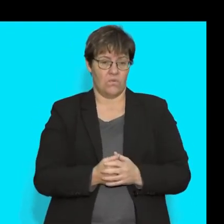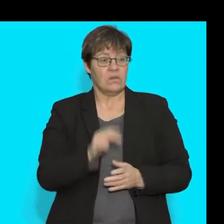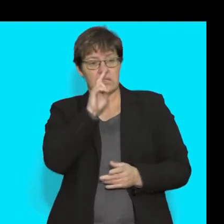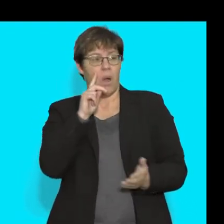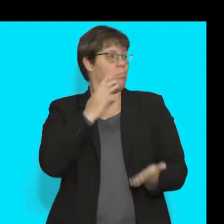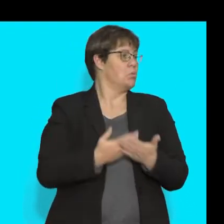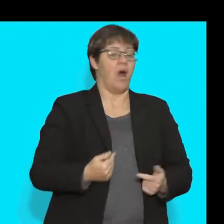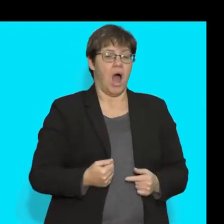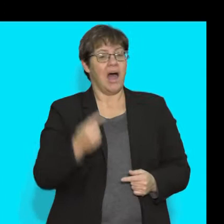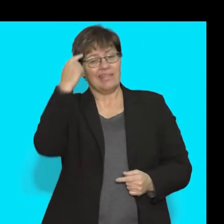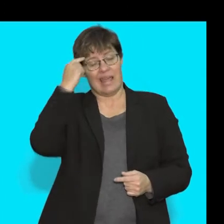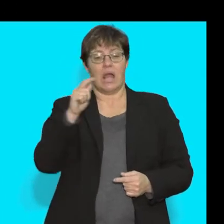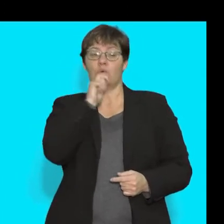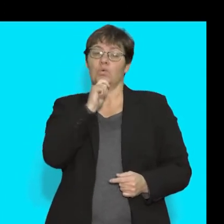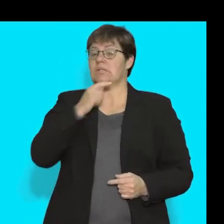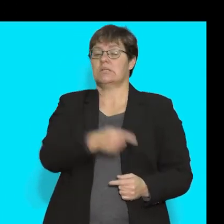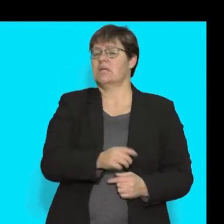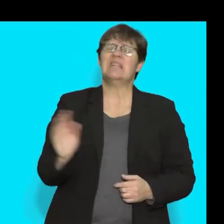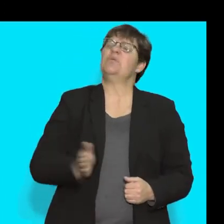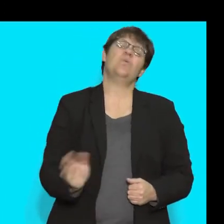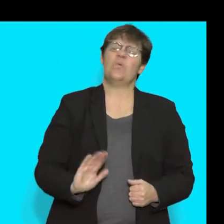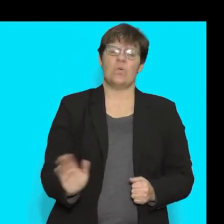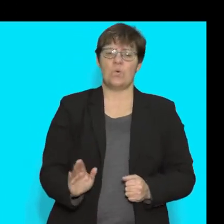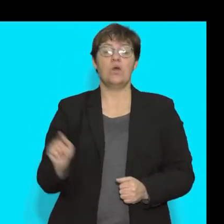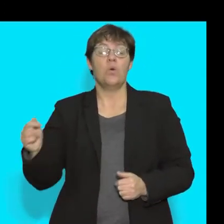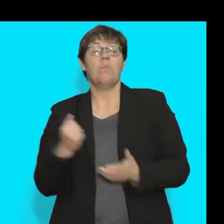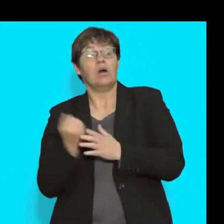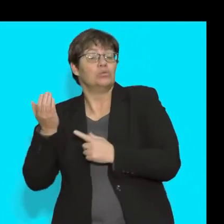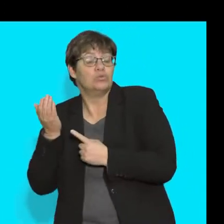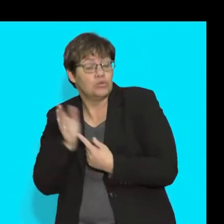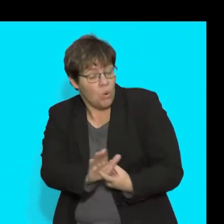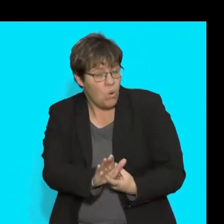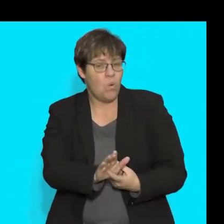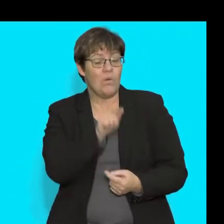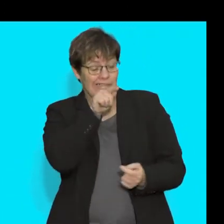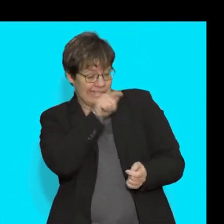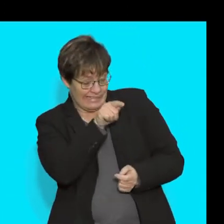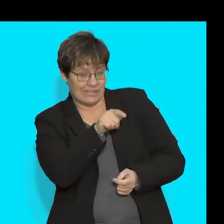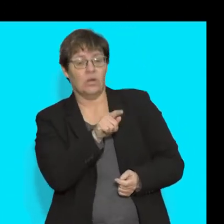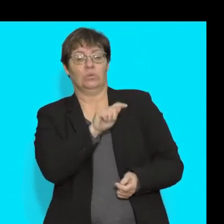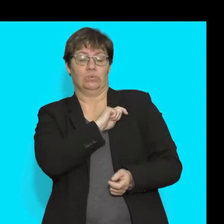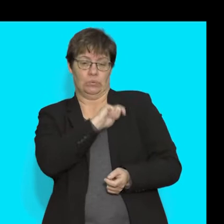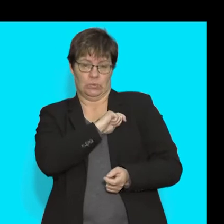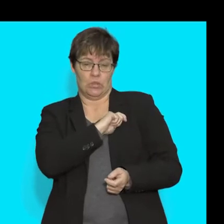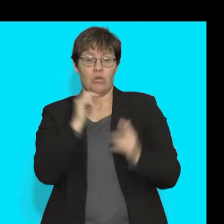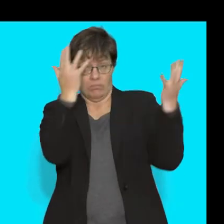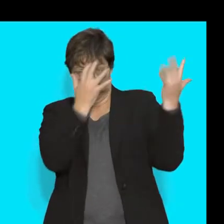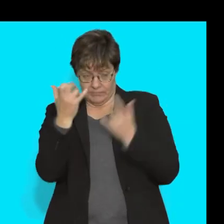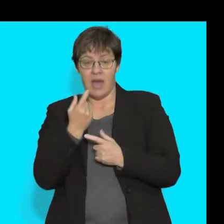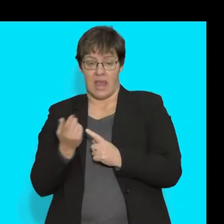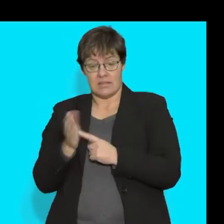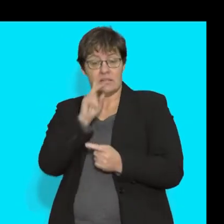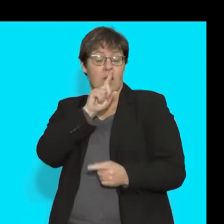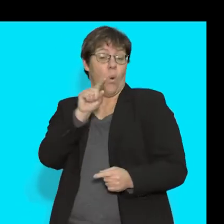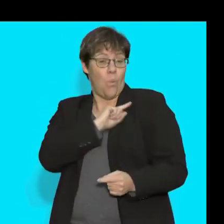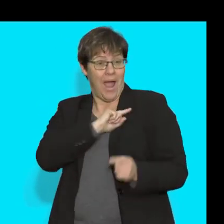as people see proof, you think you must use that. No, you must prove what is required for